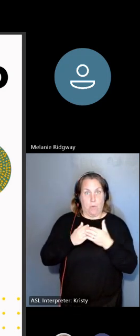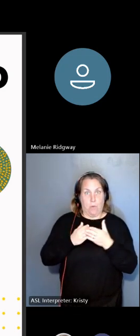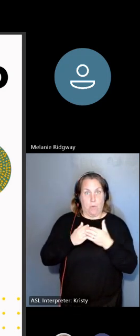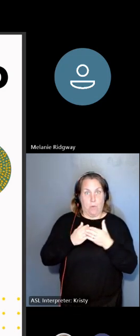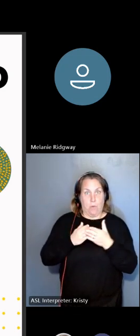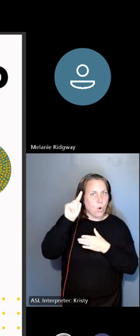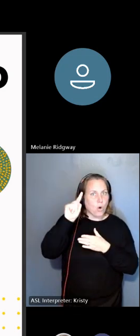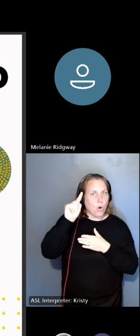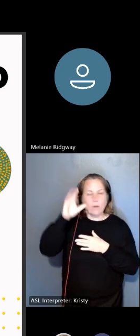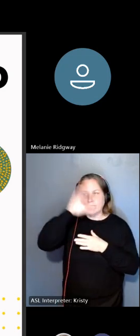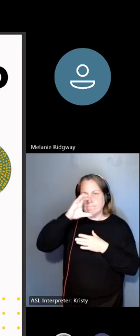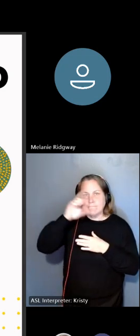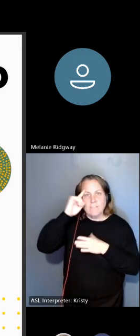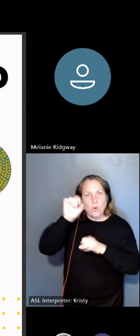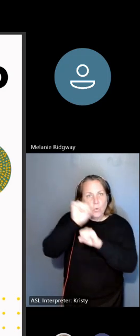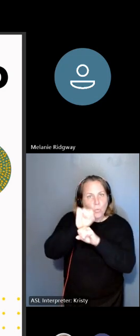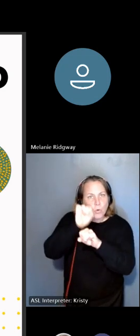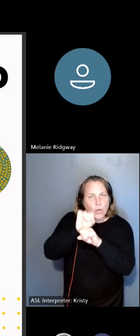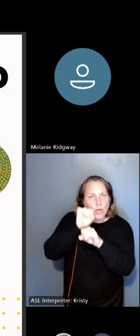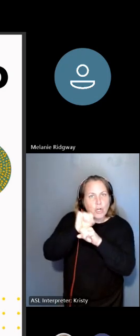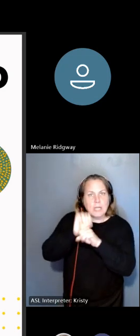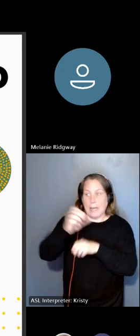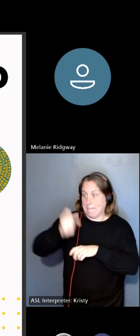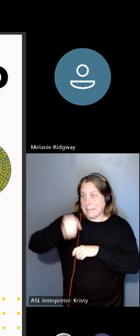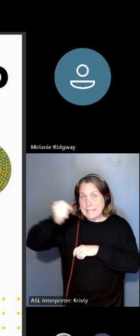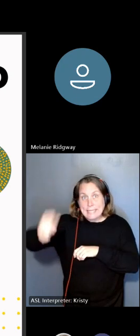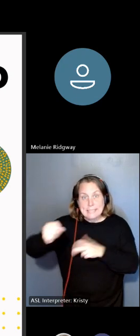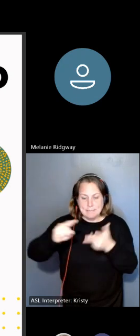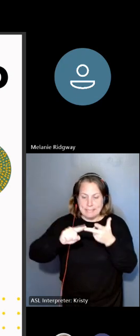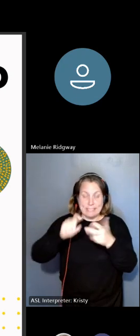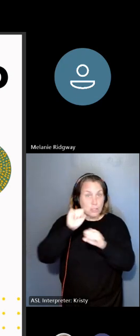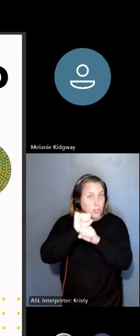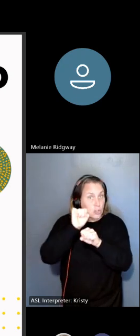or mentors. Please forward.